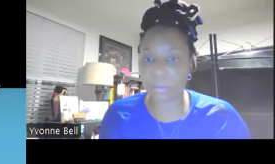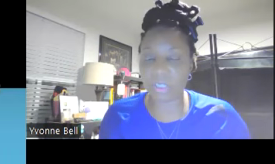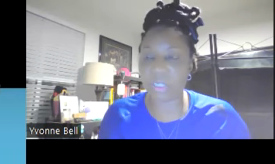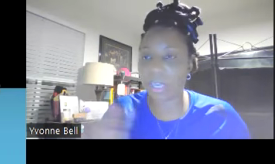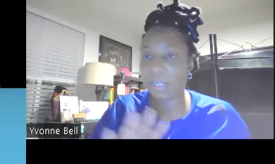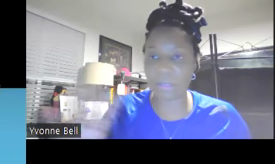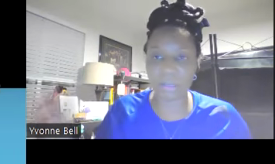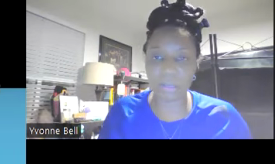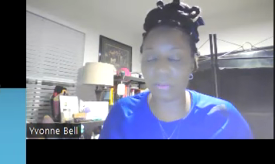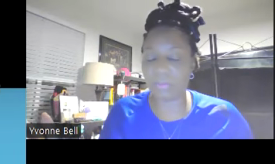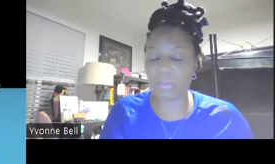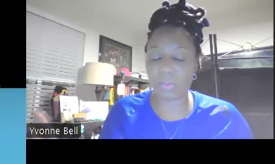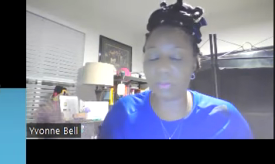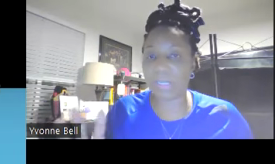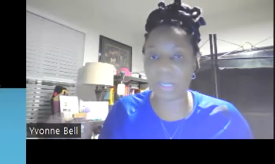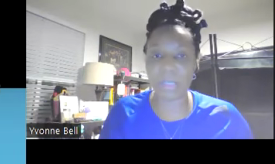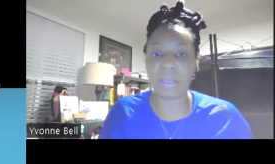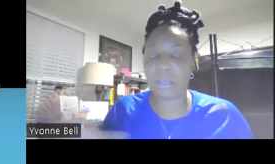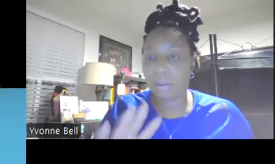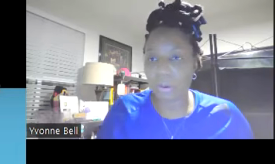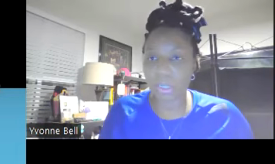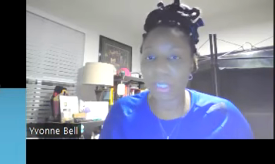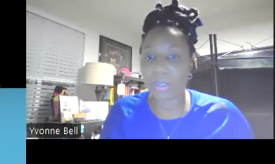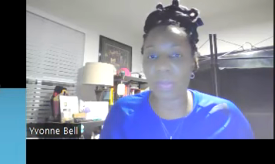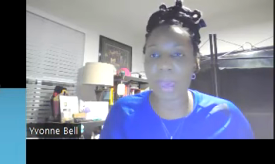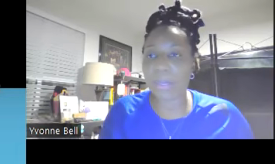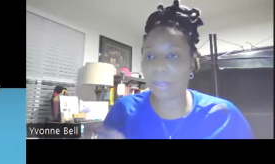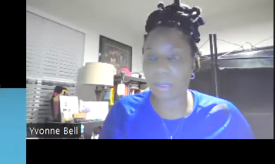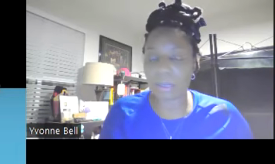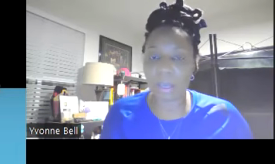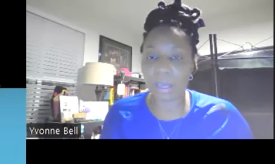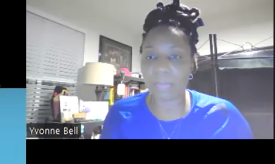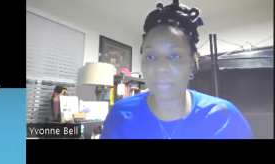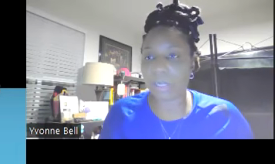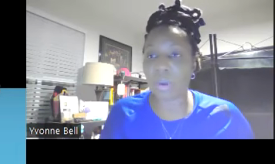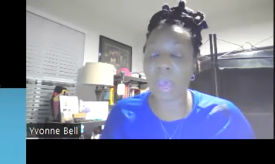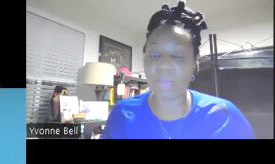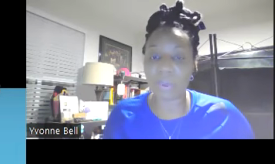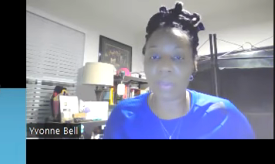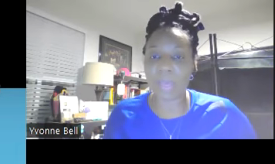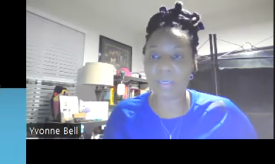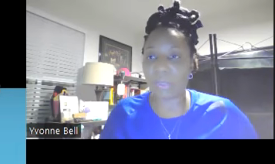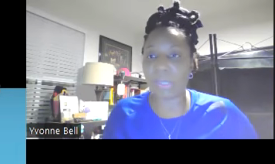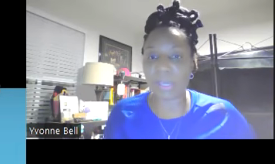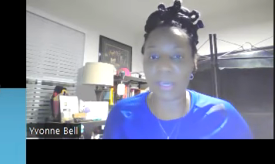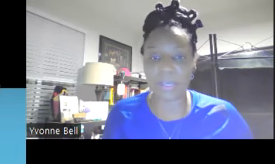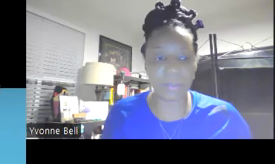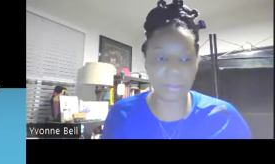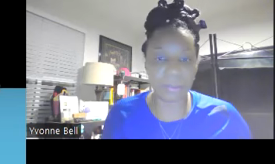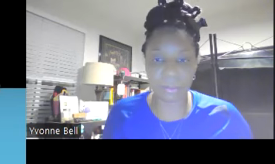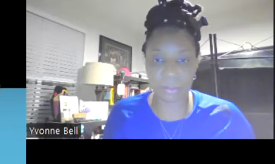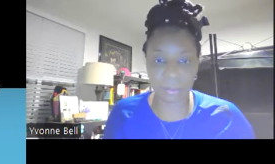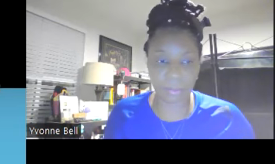well, just in case you miss it or you need to go back, and you don't have to go back to relook at